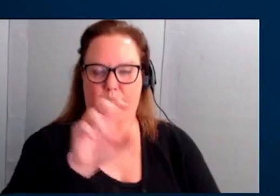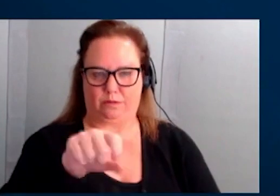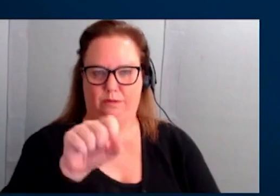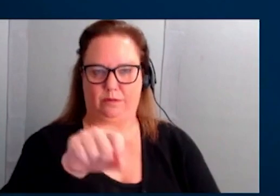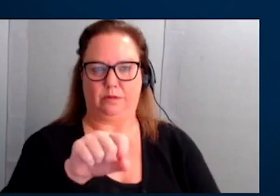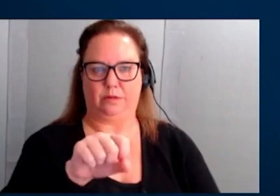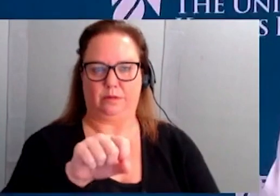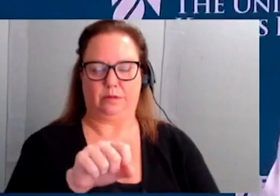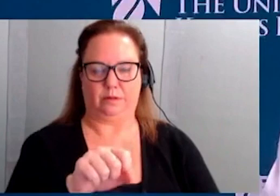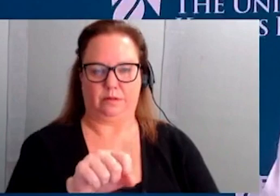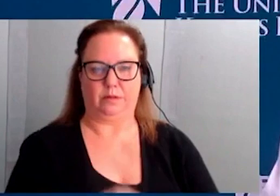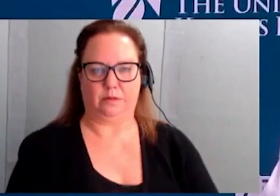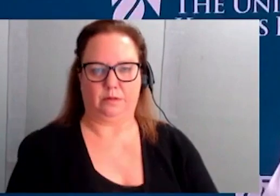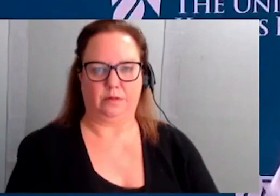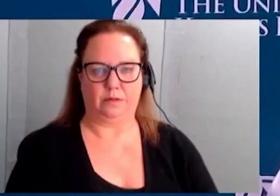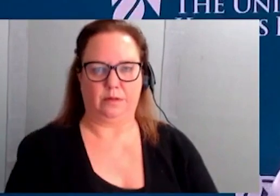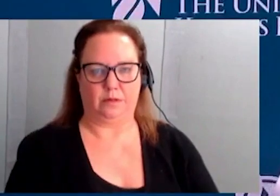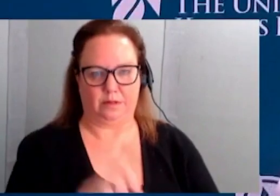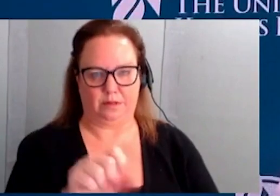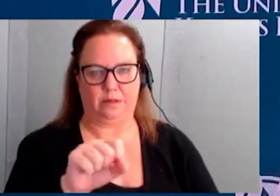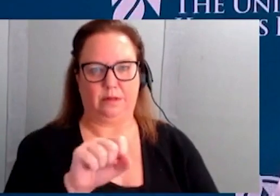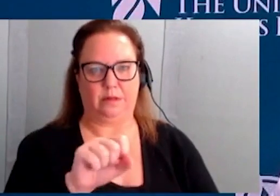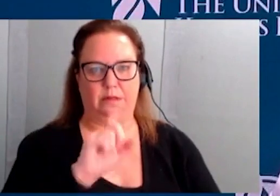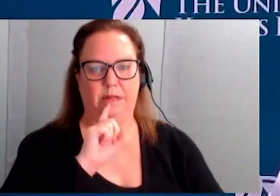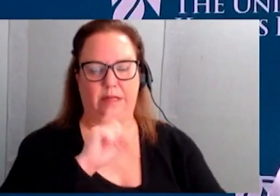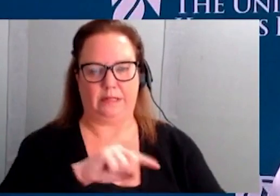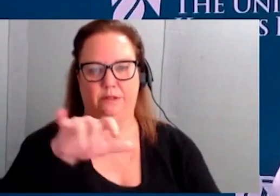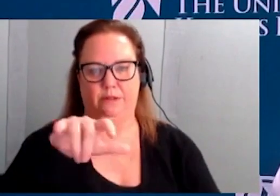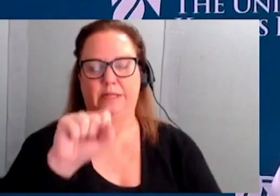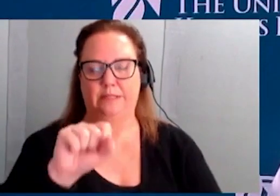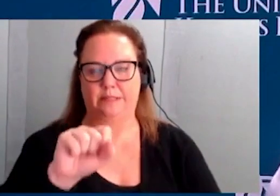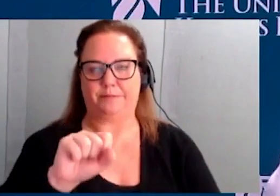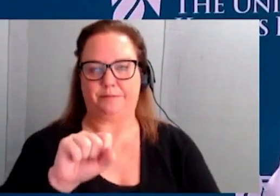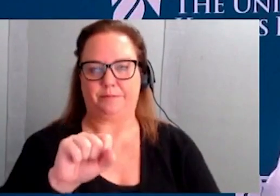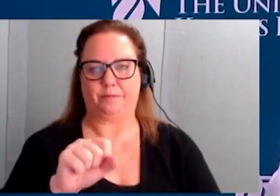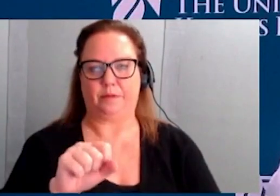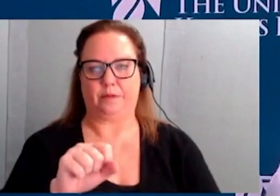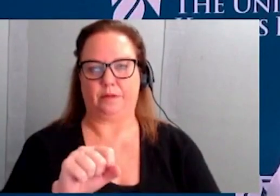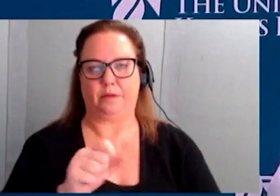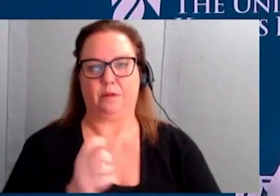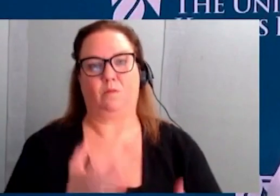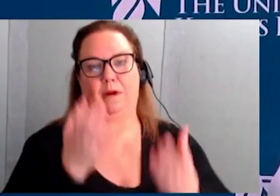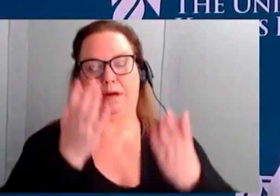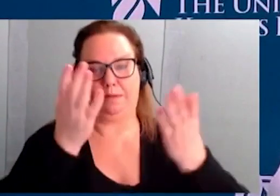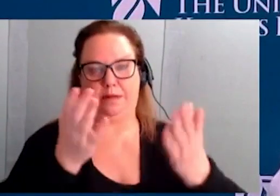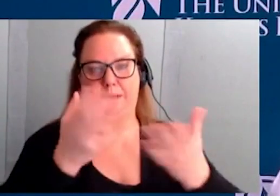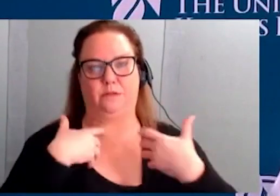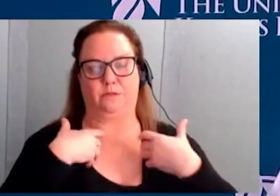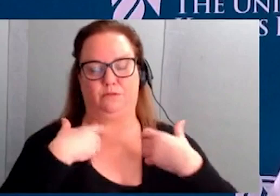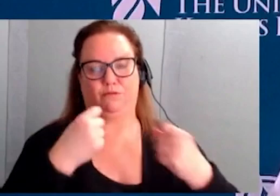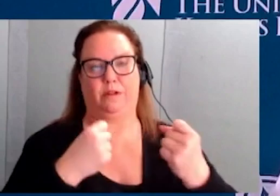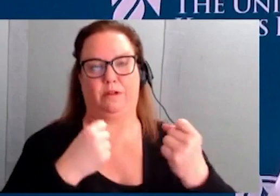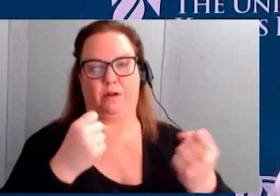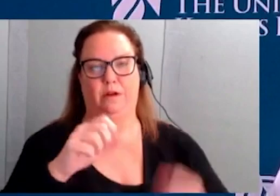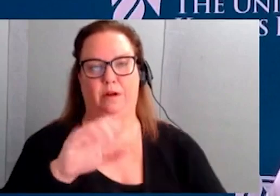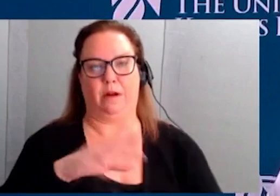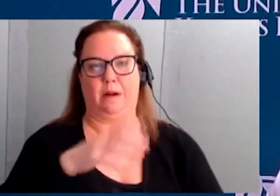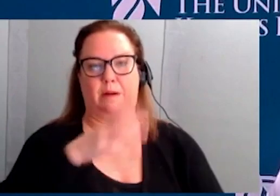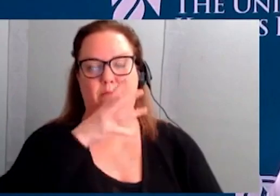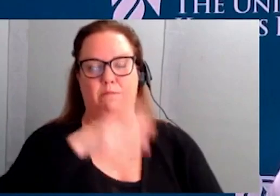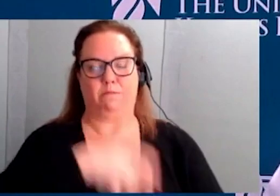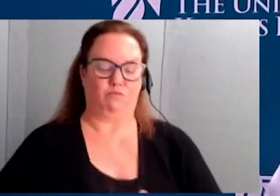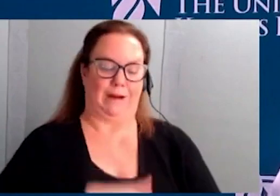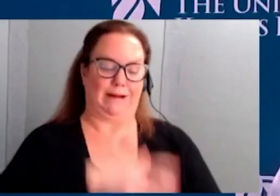suggesting. The answer is yes. We're recommending strongly that pregnant moms that